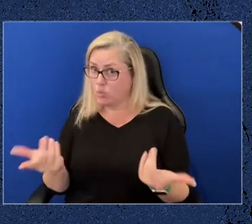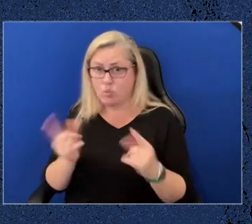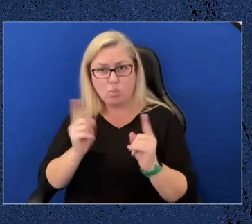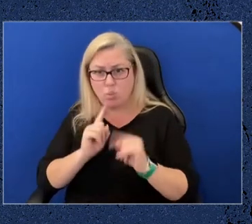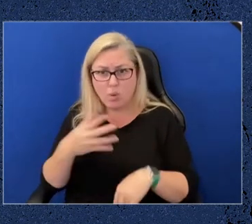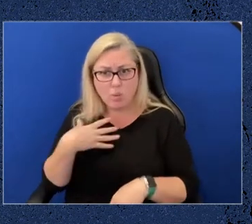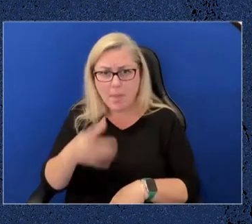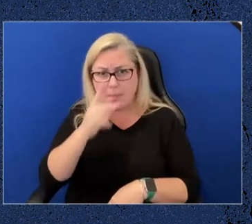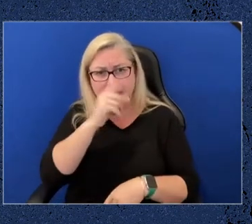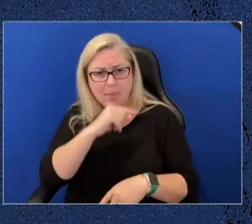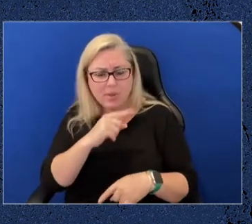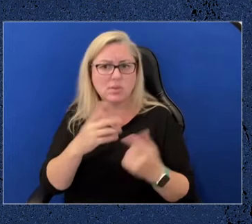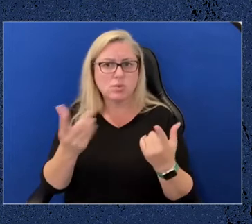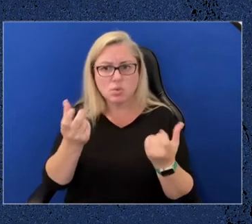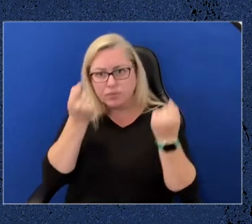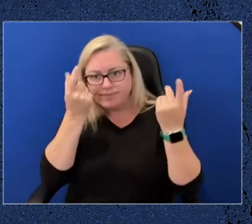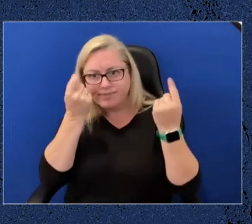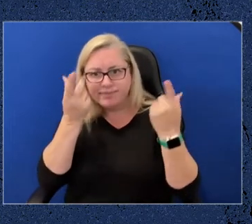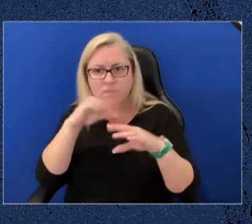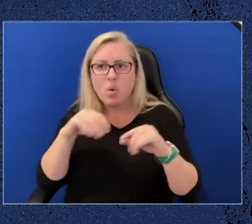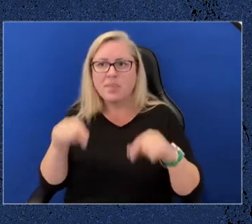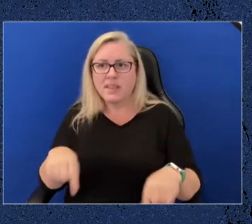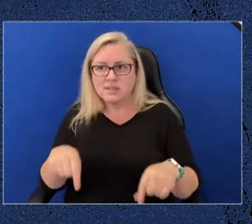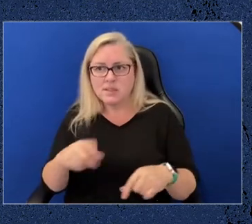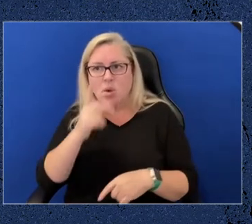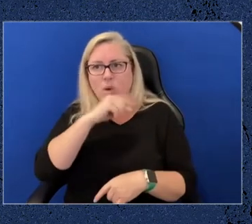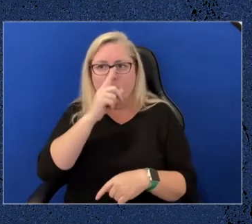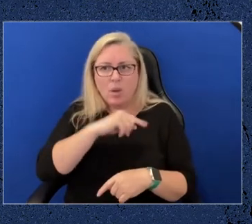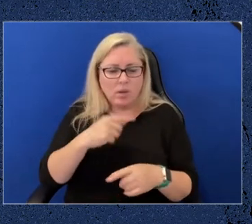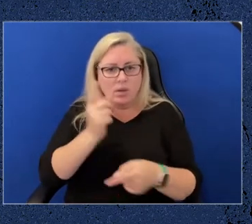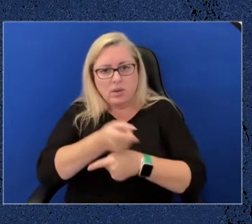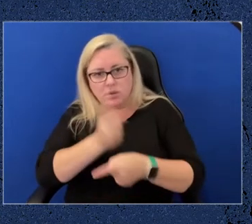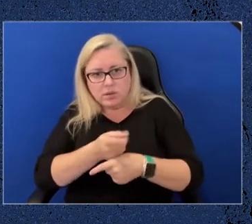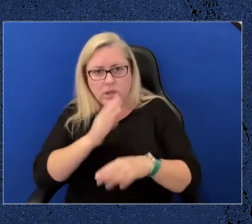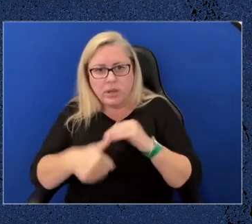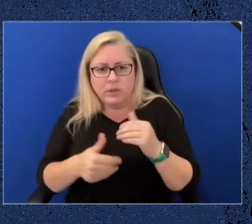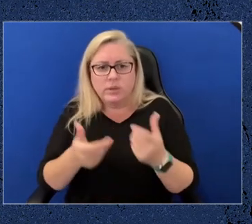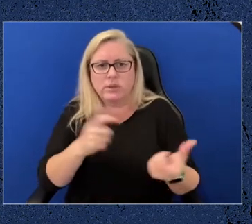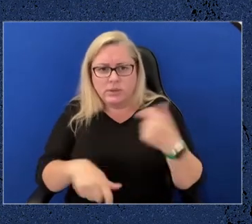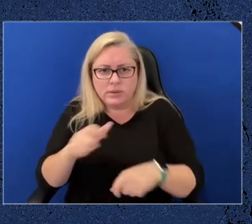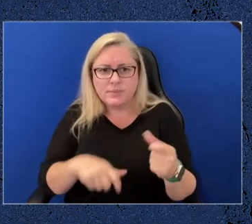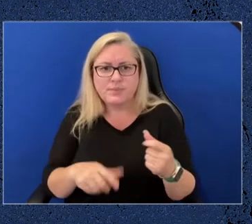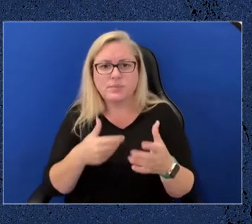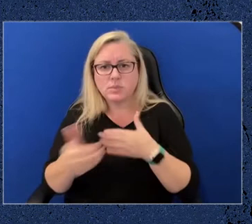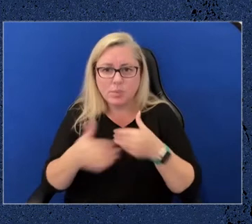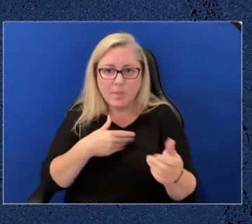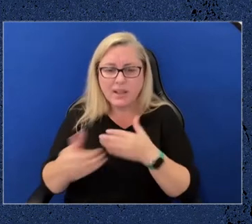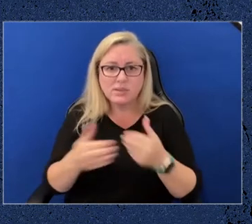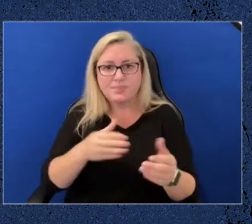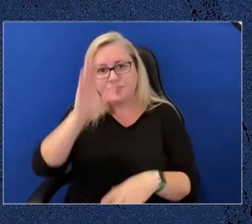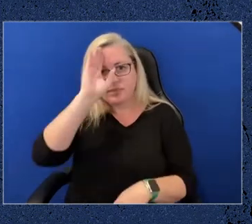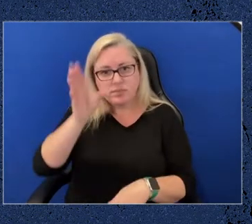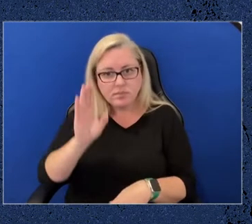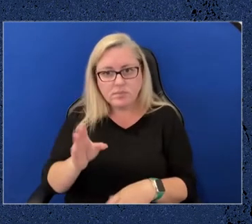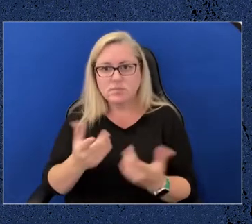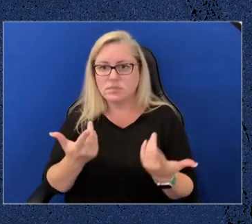from something like this, or from when you speak to people who are involved in science or involved in management of country, what message do you want them to